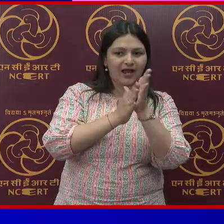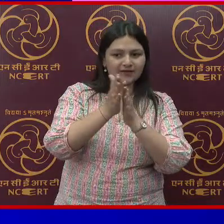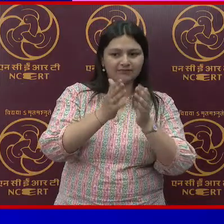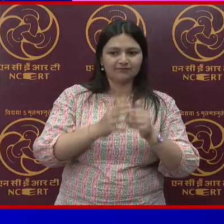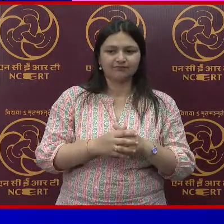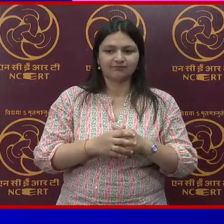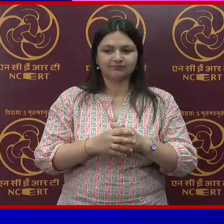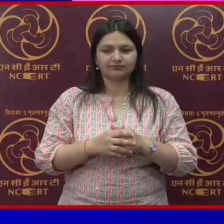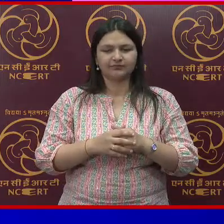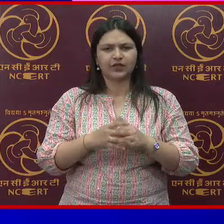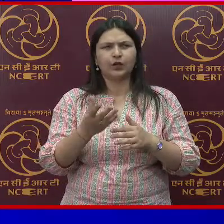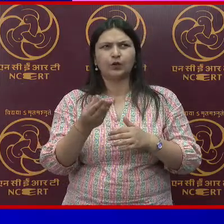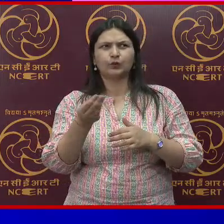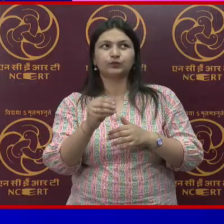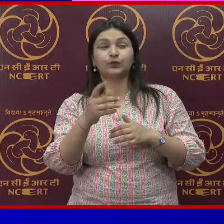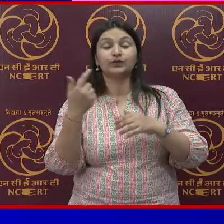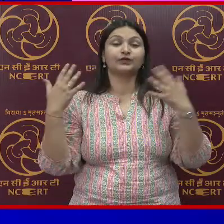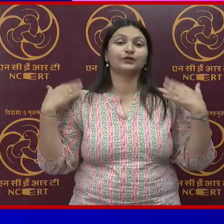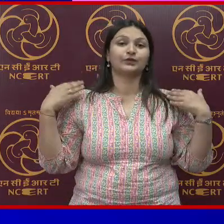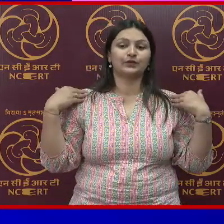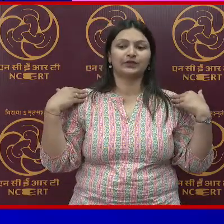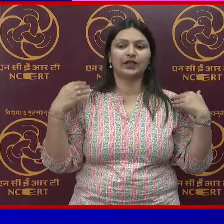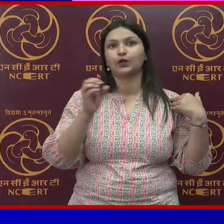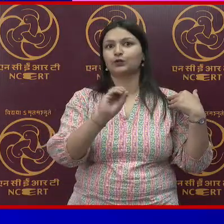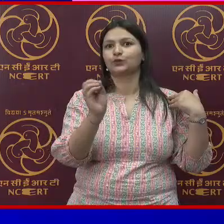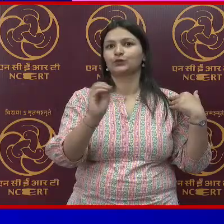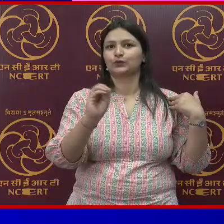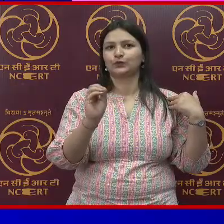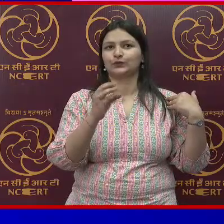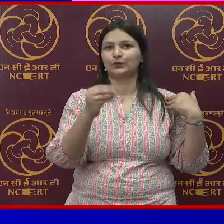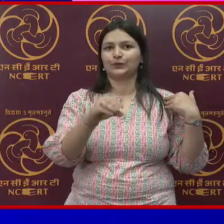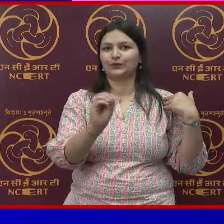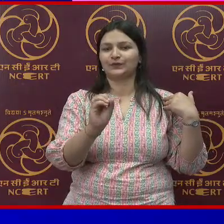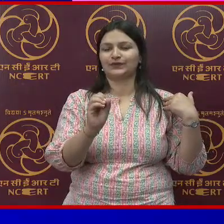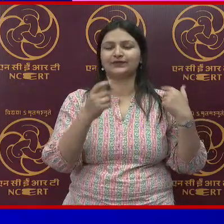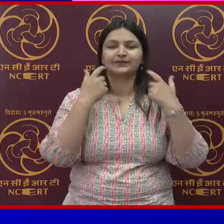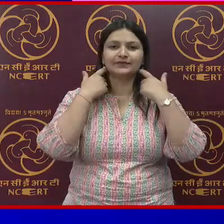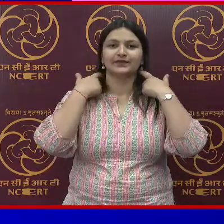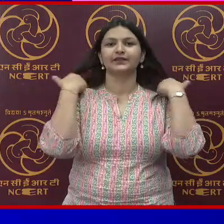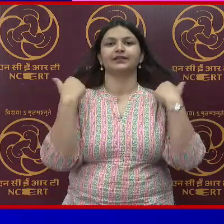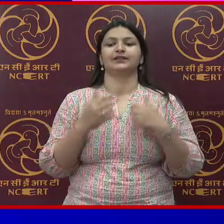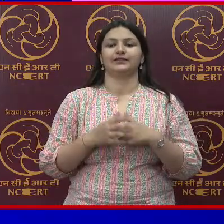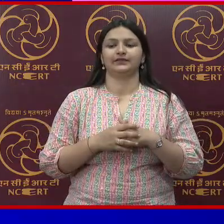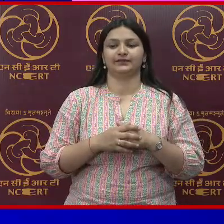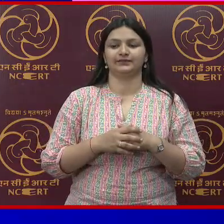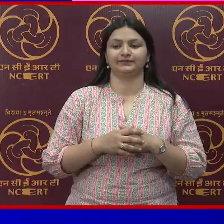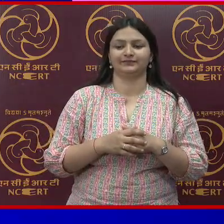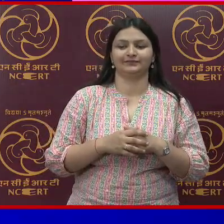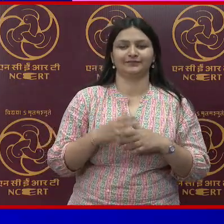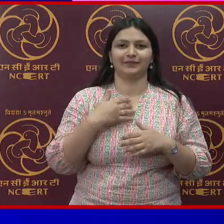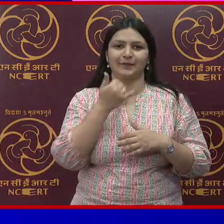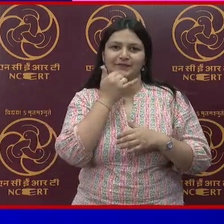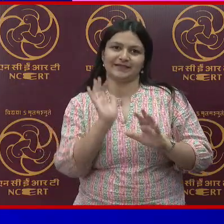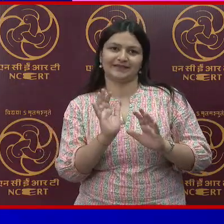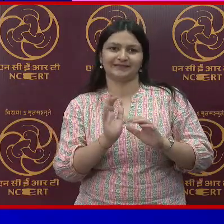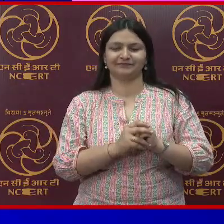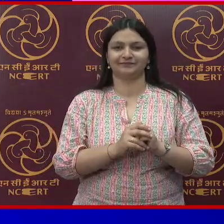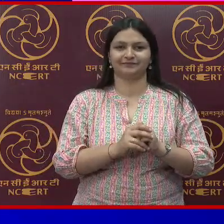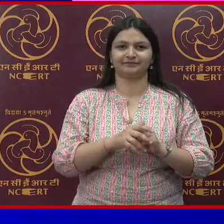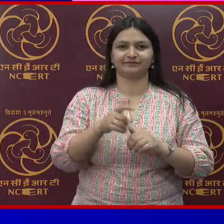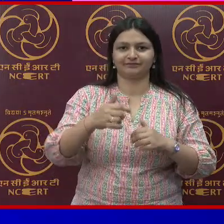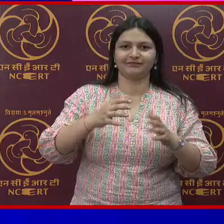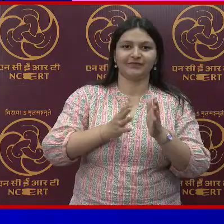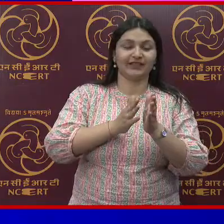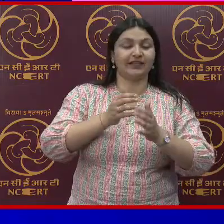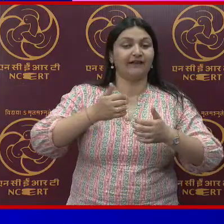okay. And what else? Shoulders? No, shoulders were not there. No, that is your That's memory all, task. ma'am, Okay. I think. Okay. So, this is a very